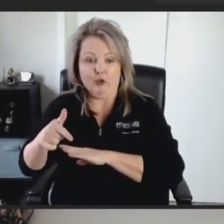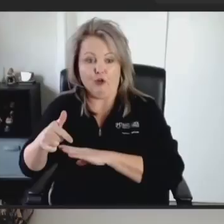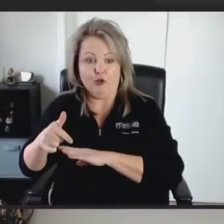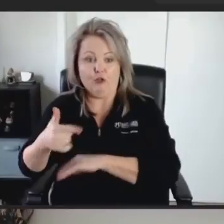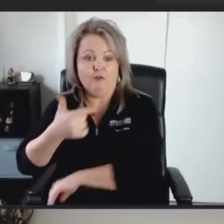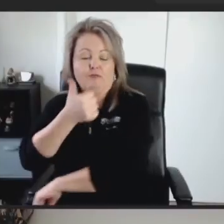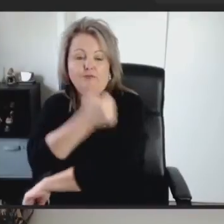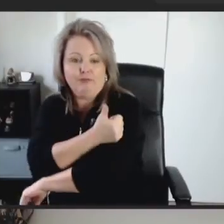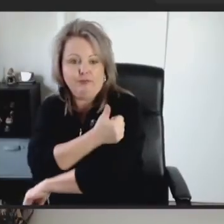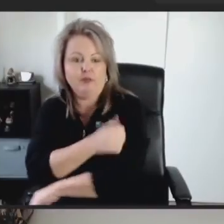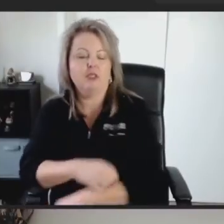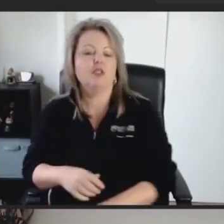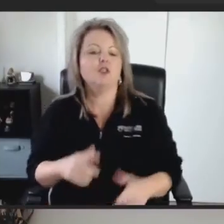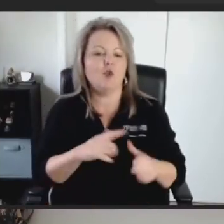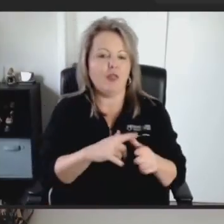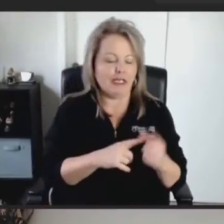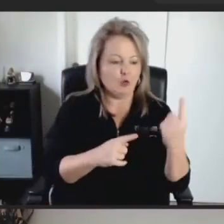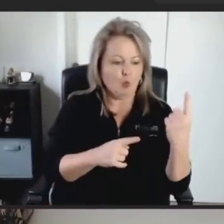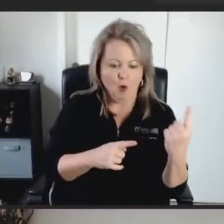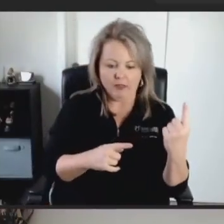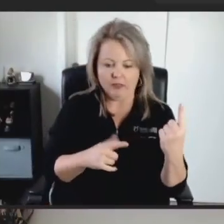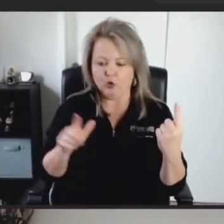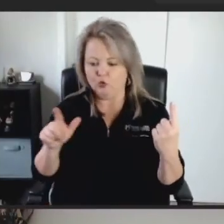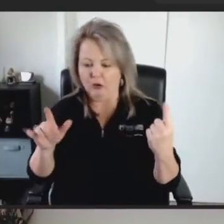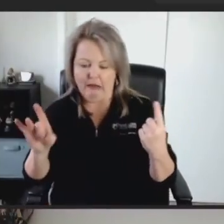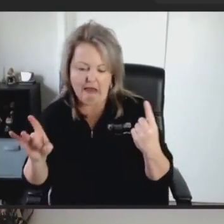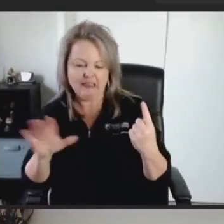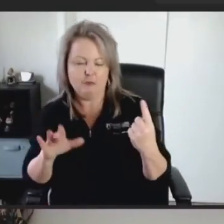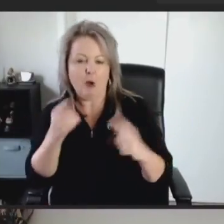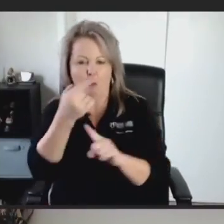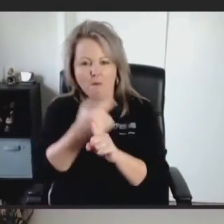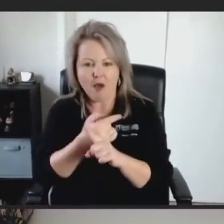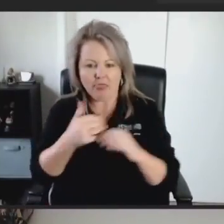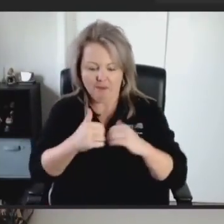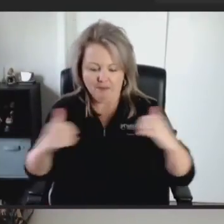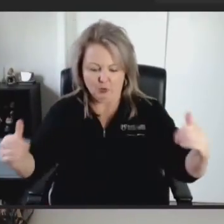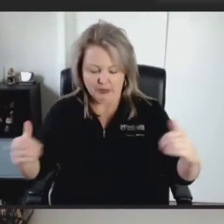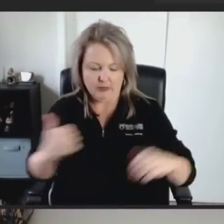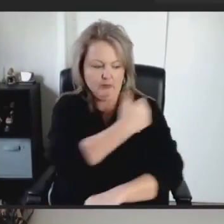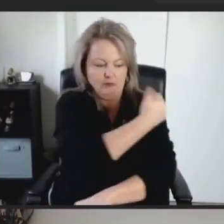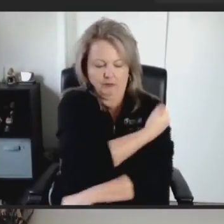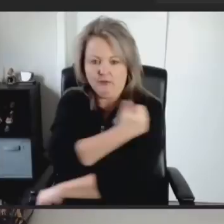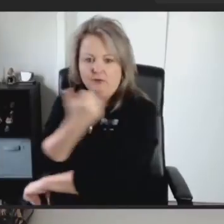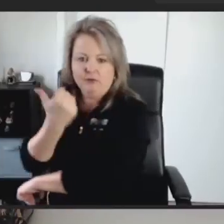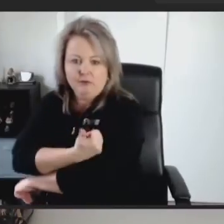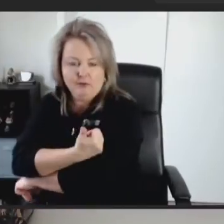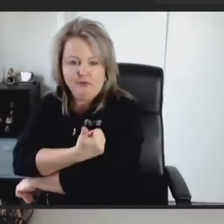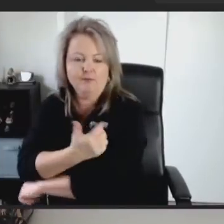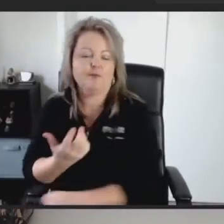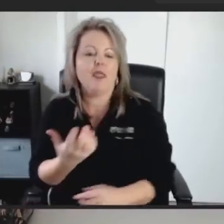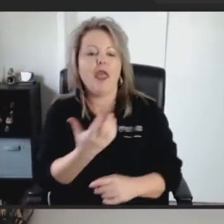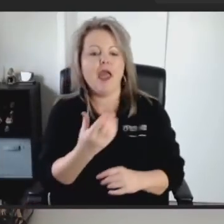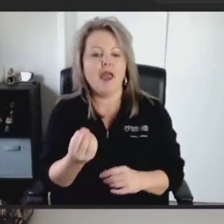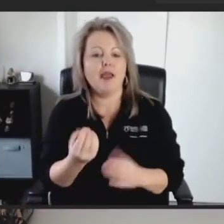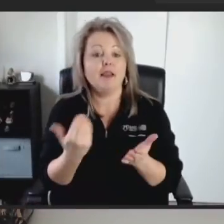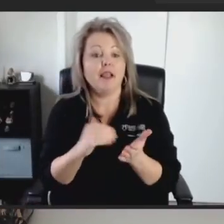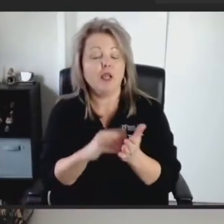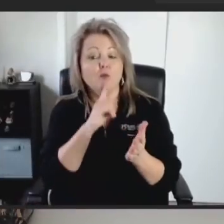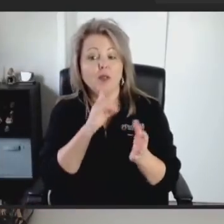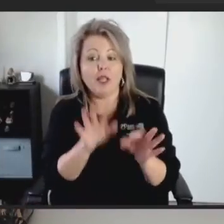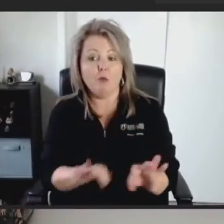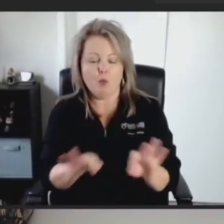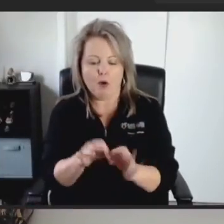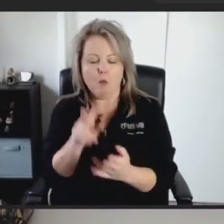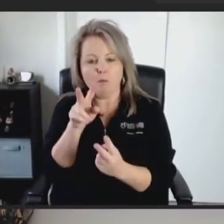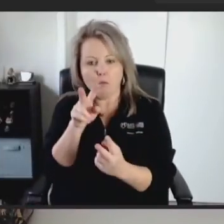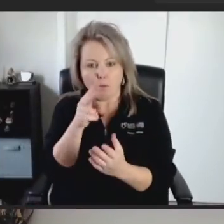day 1 and day 28. So about a month between for both of these vaccines. And again, very important that you get both of